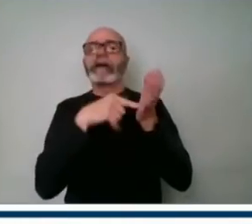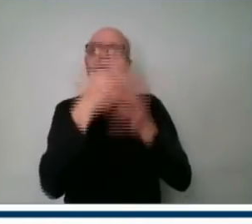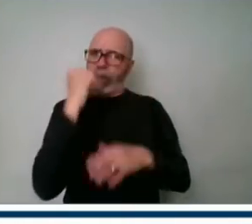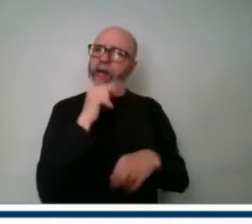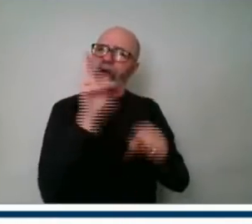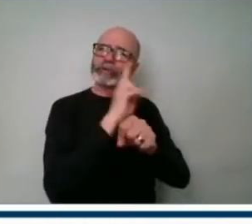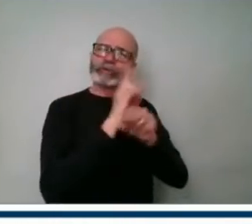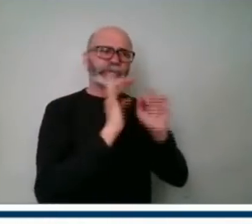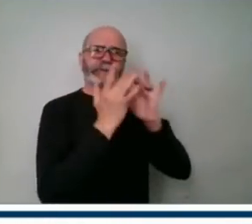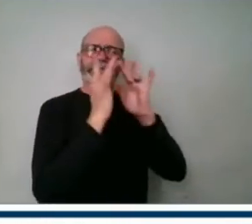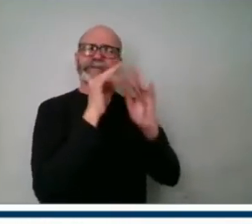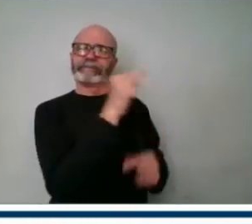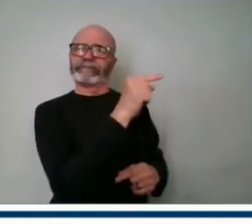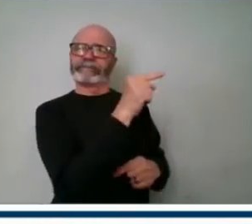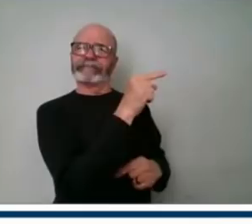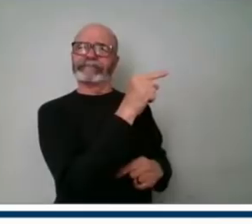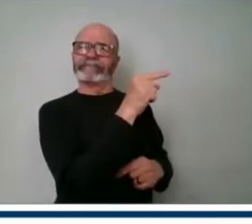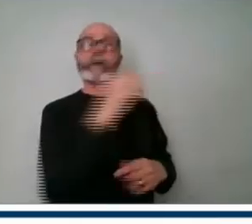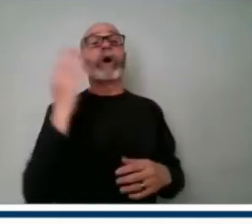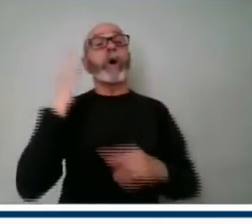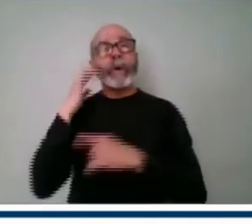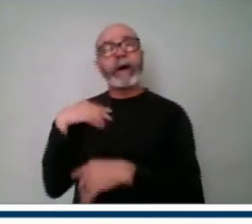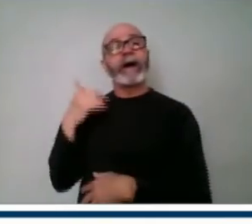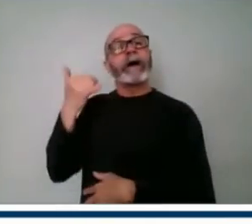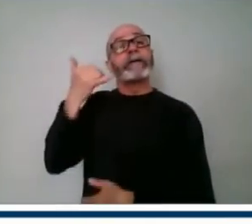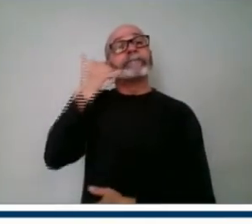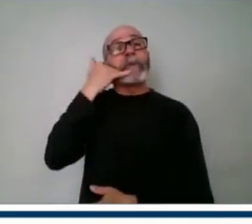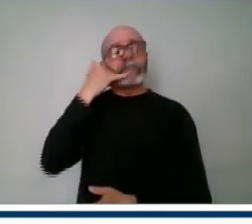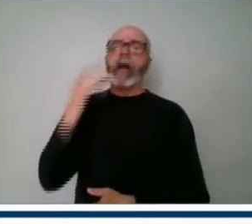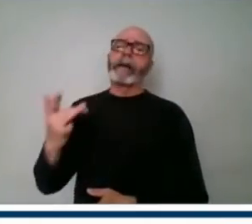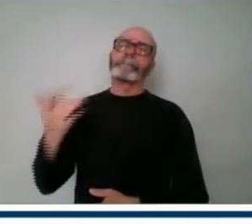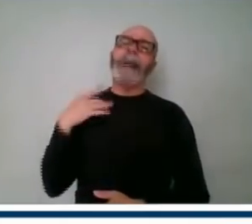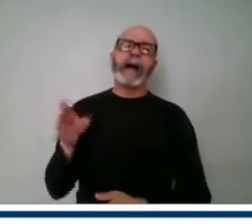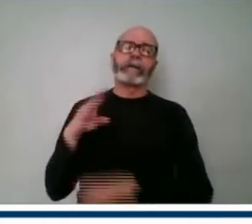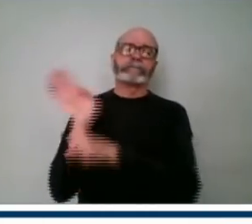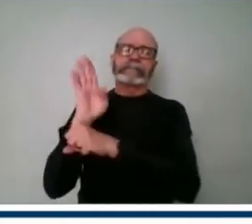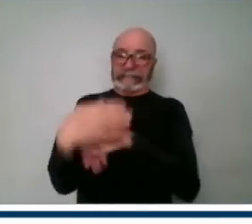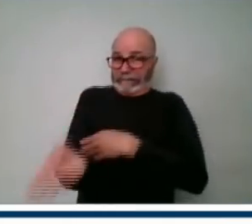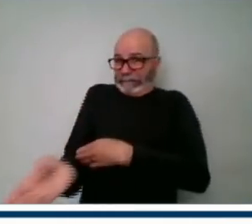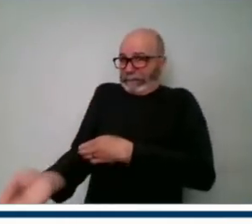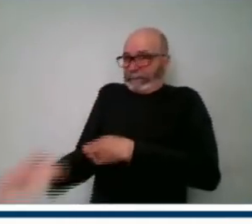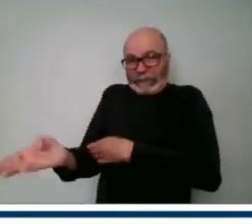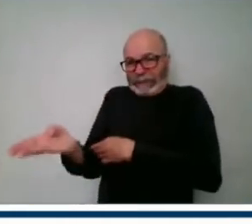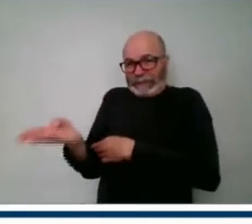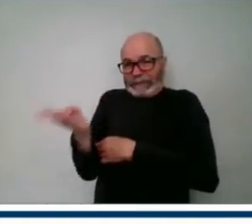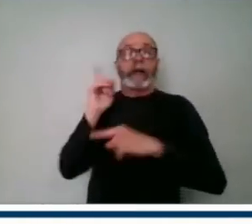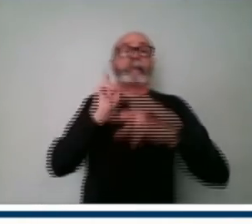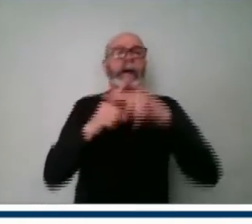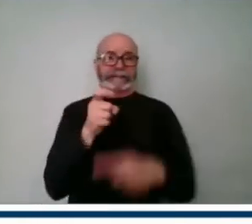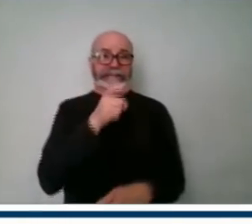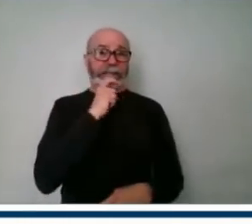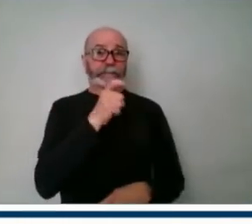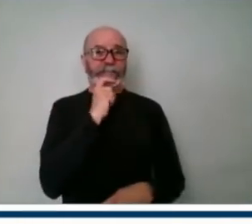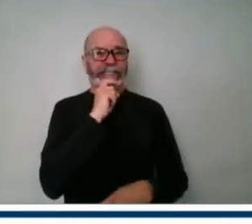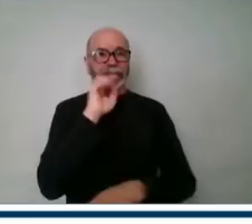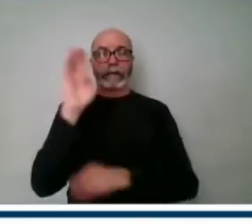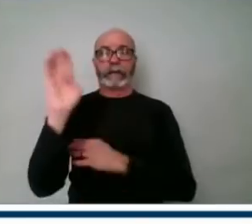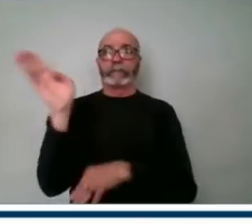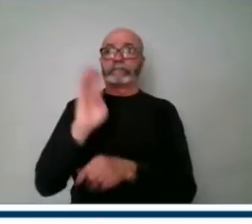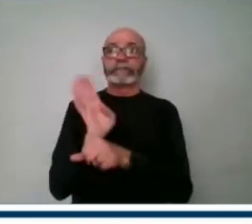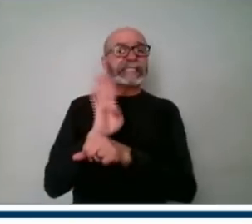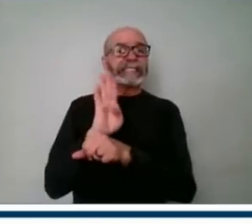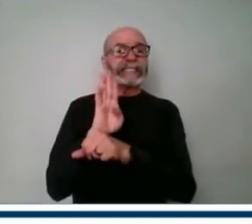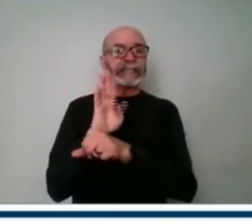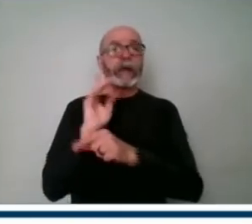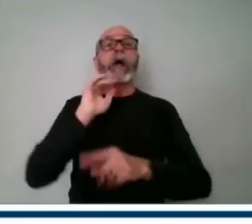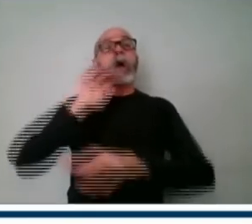in around supper time. So if at all you're able to, choose another time. Mid-afternoon and after 6 p.m. tend to be less